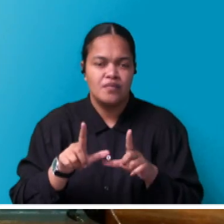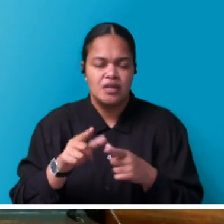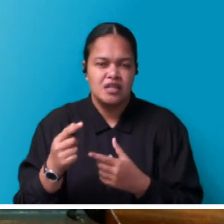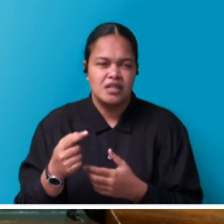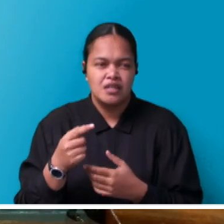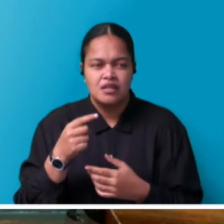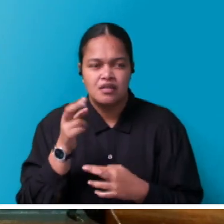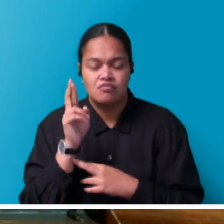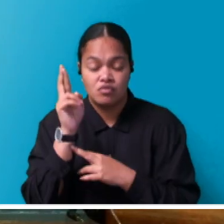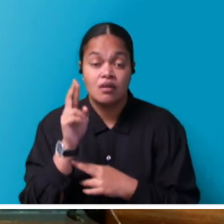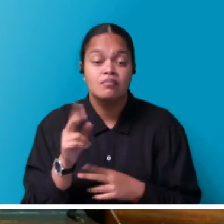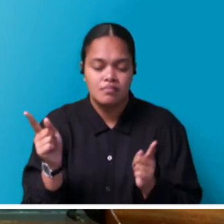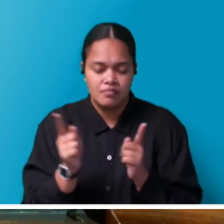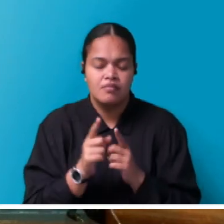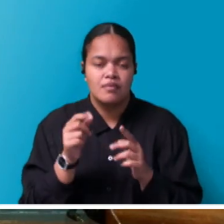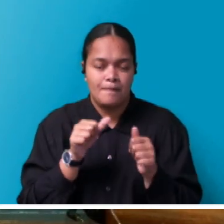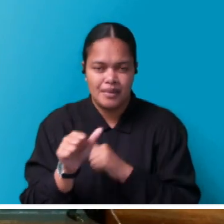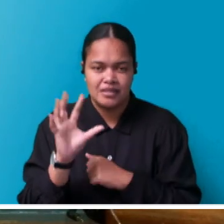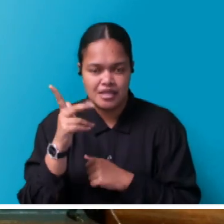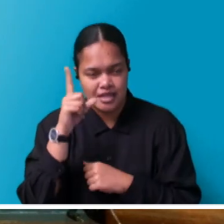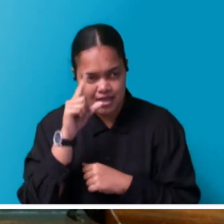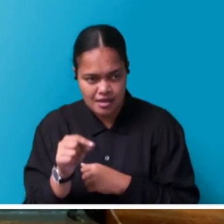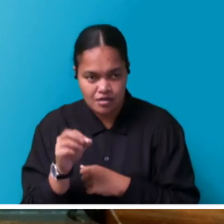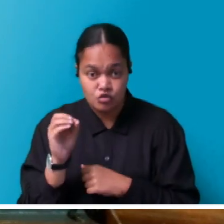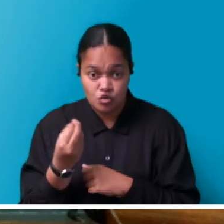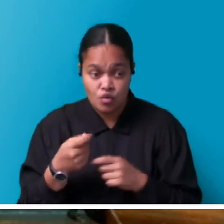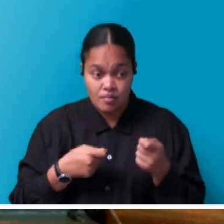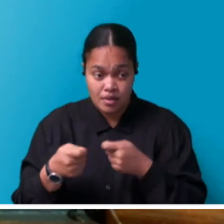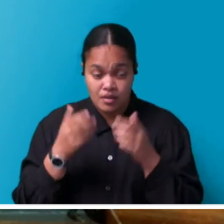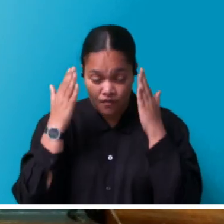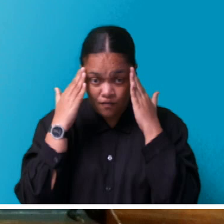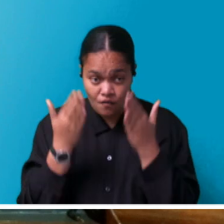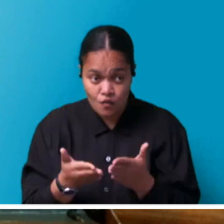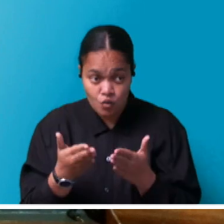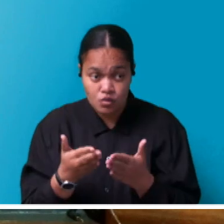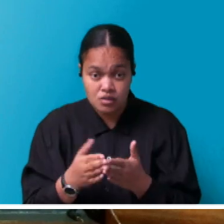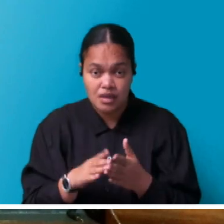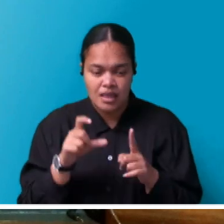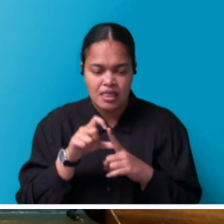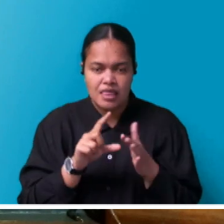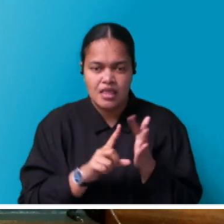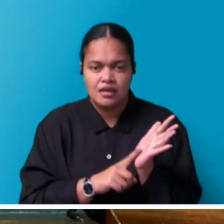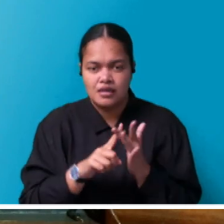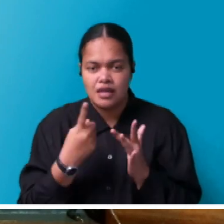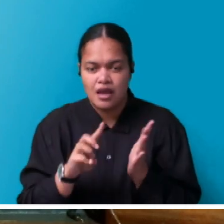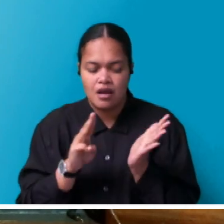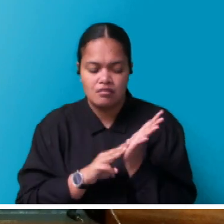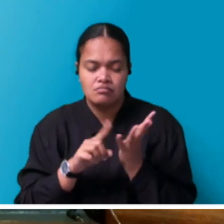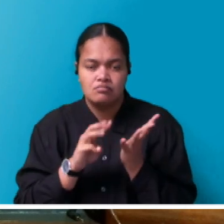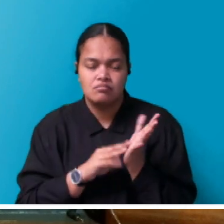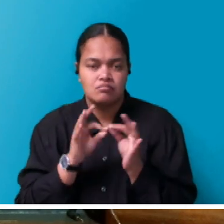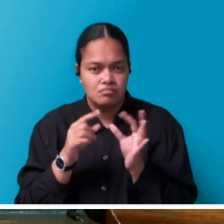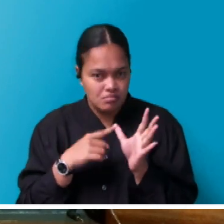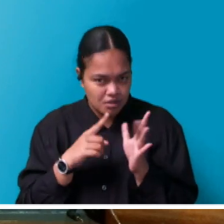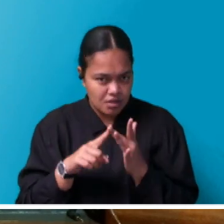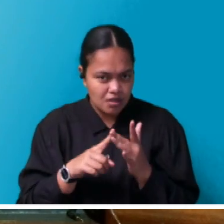as best they can. Although current marketing efforts are focused on Delhi and Mumbai, there's growing interest in targeting Tier 2